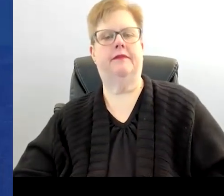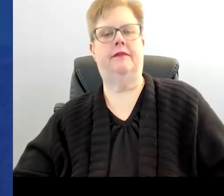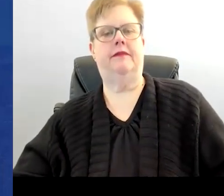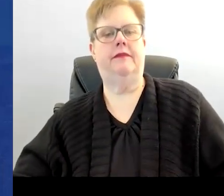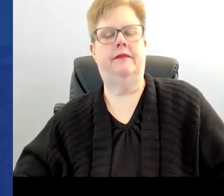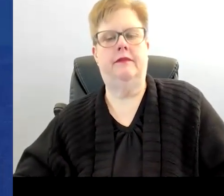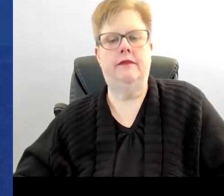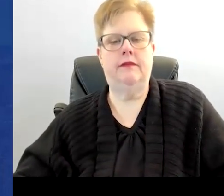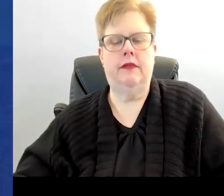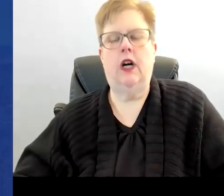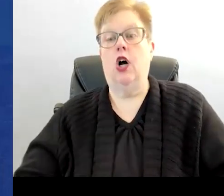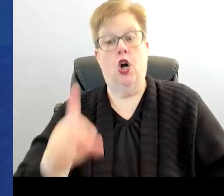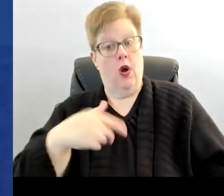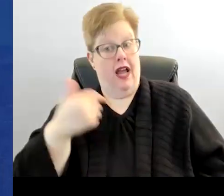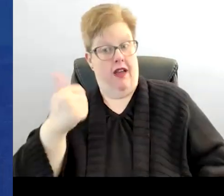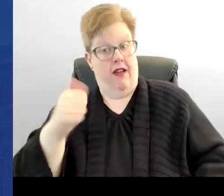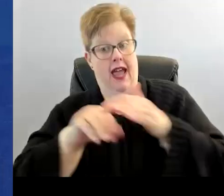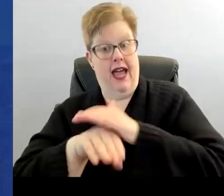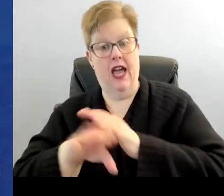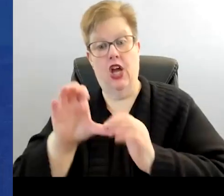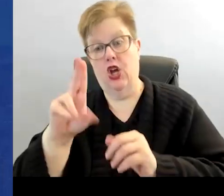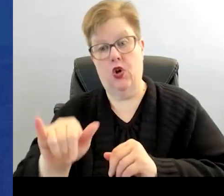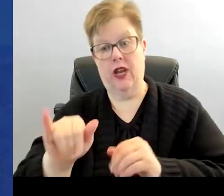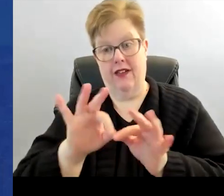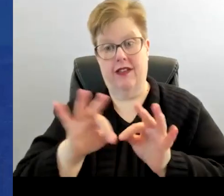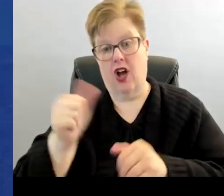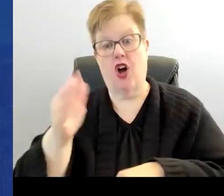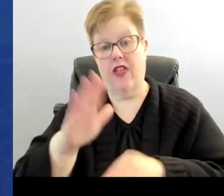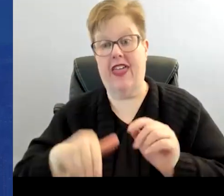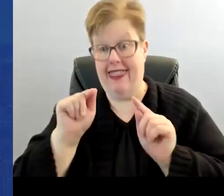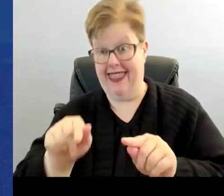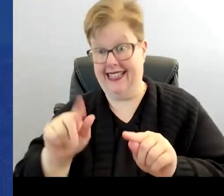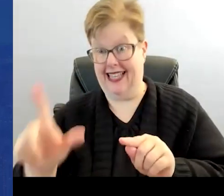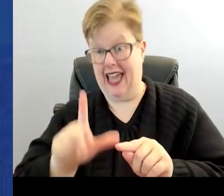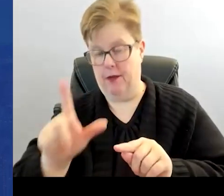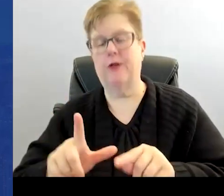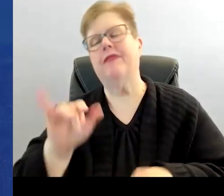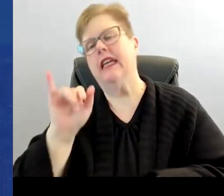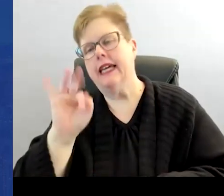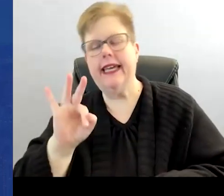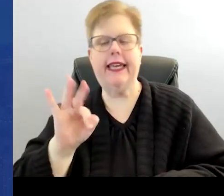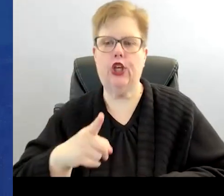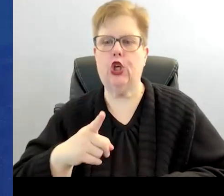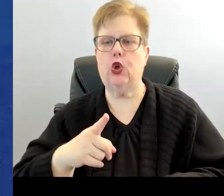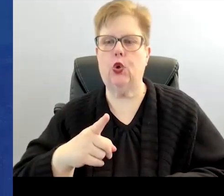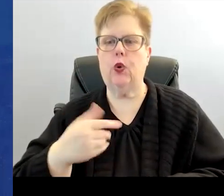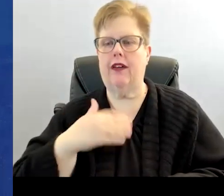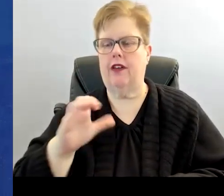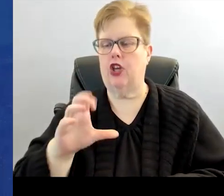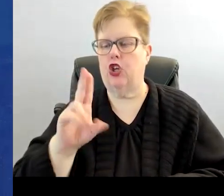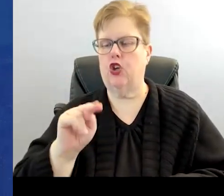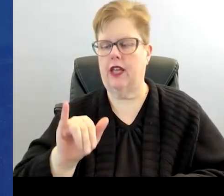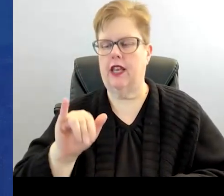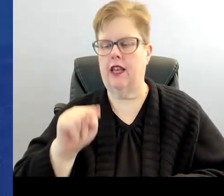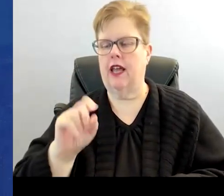Next question. Do you have access to any CUNY facilities aside from the Baruch Library? So if you get a CUNY SPS